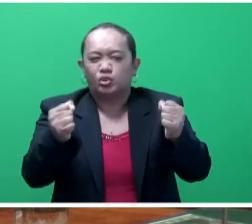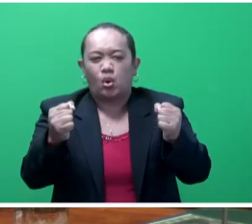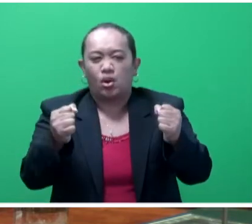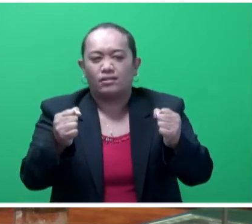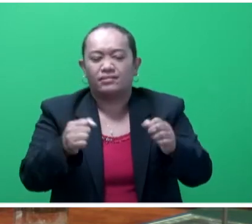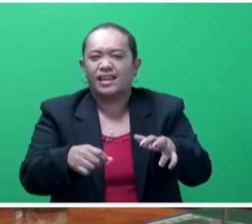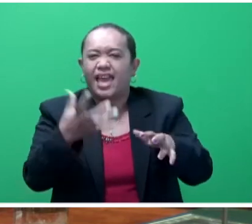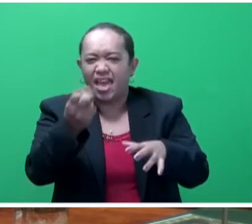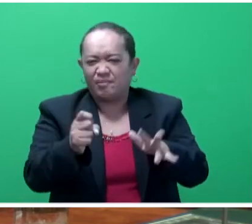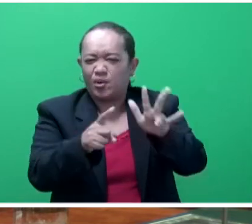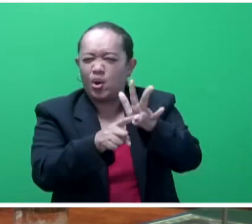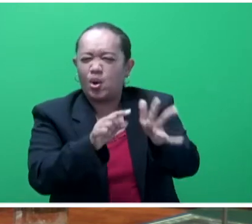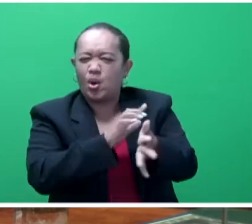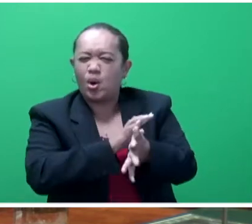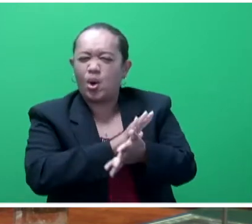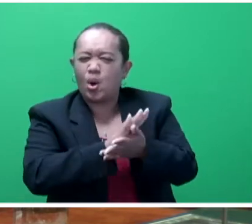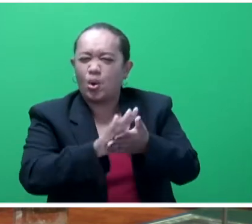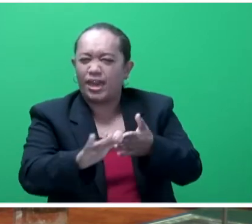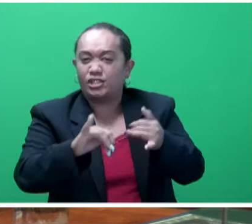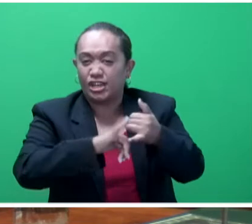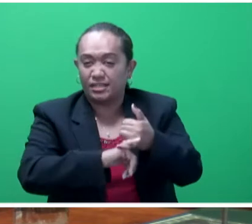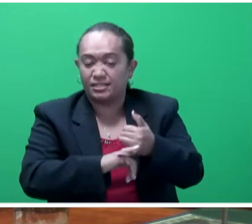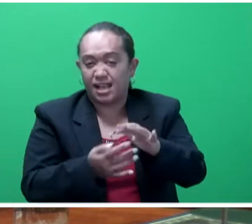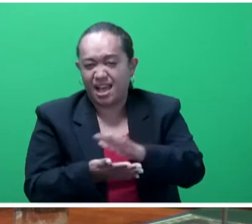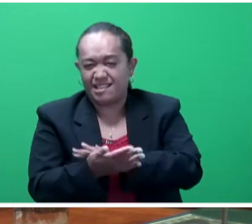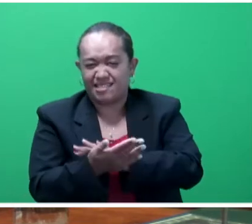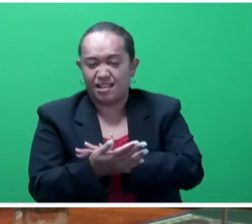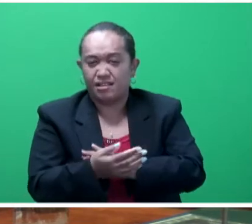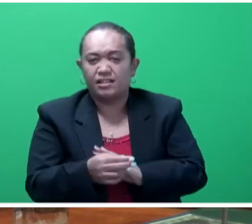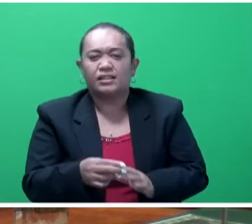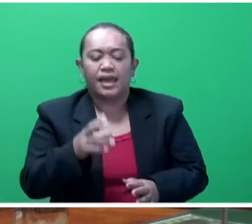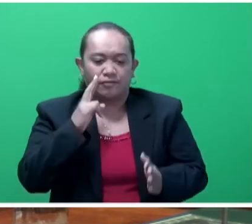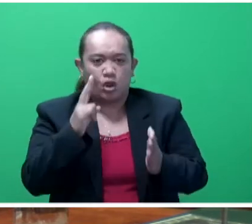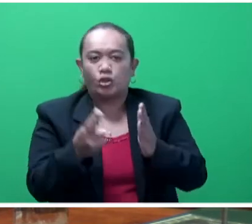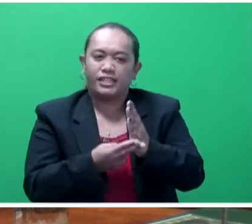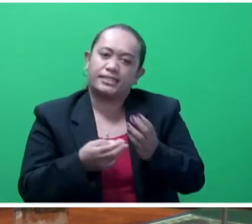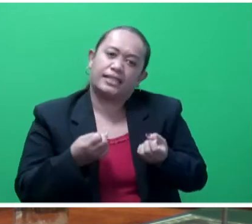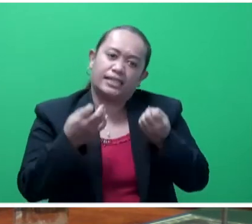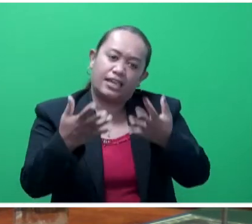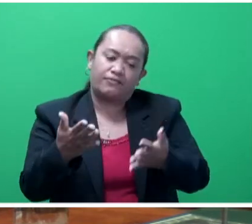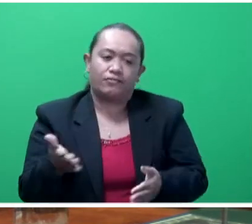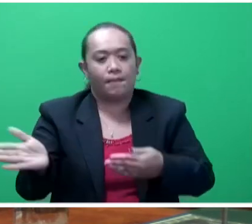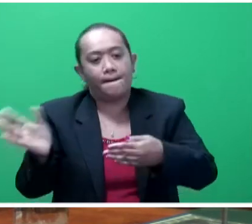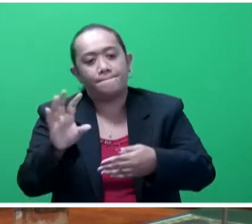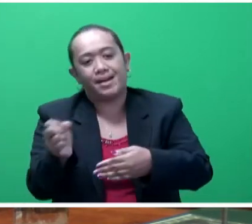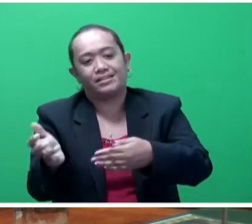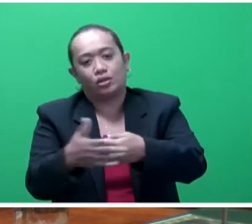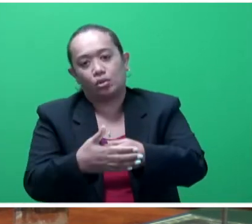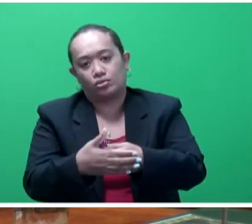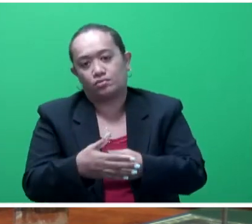OHS and the Health Department issued notices of closure due to the risk the building